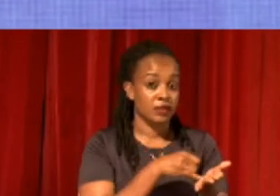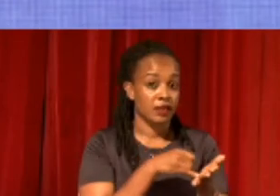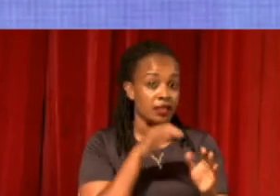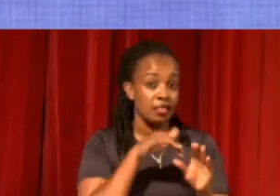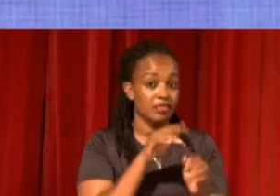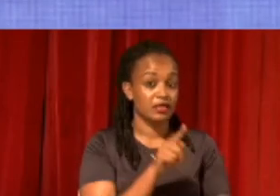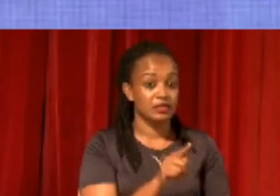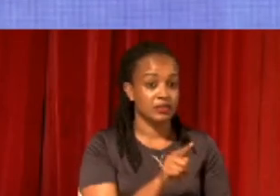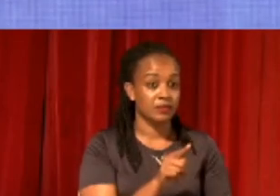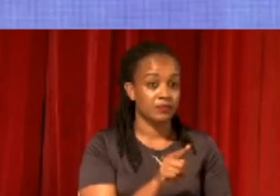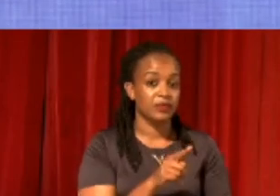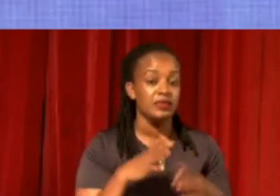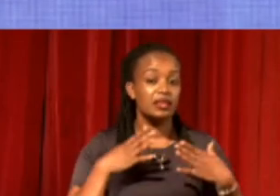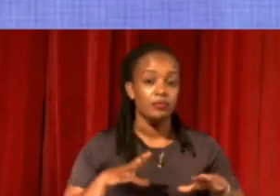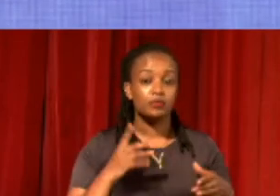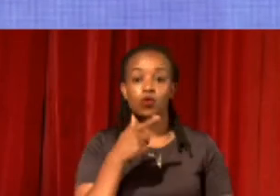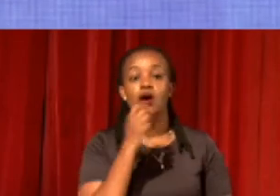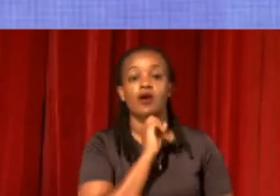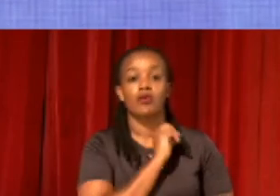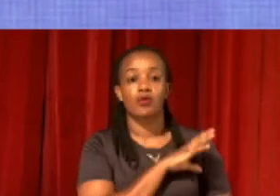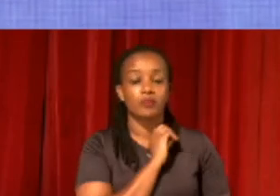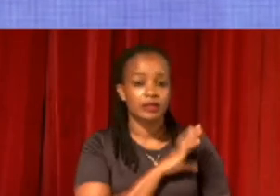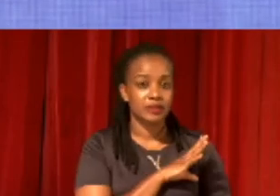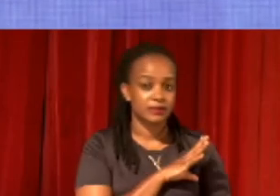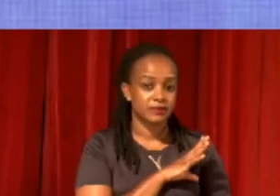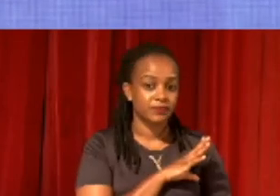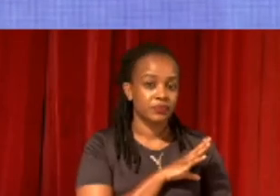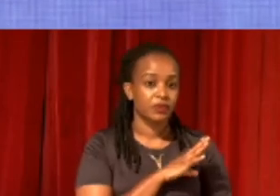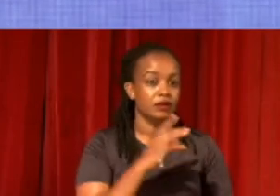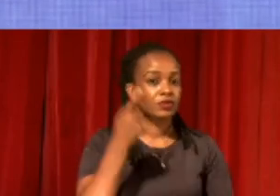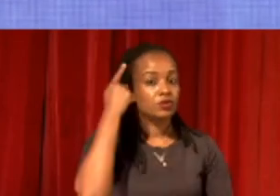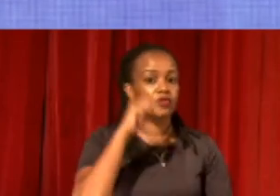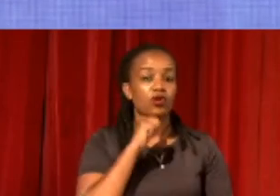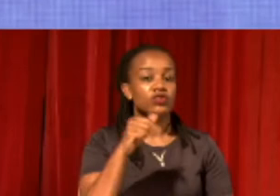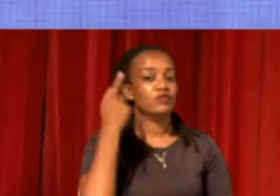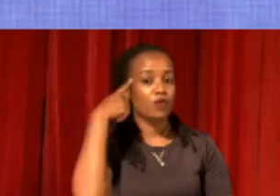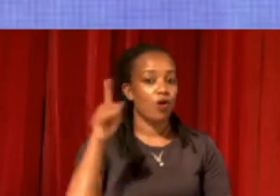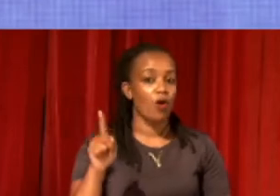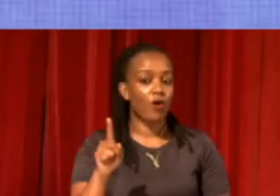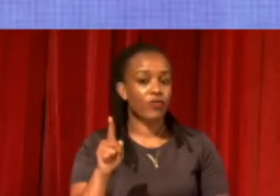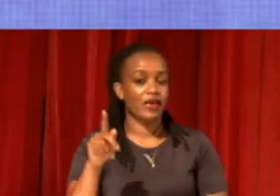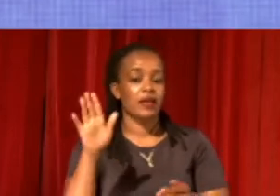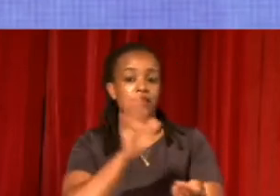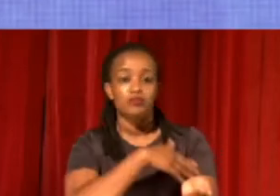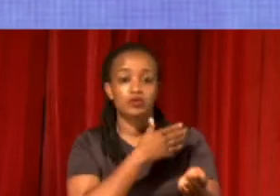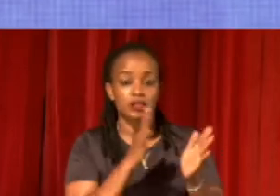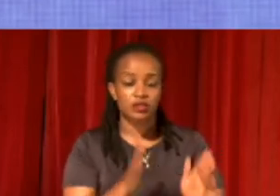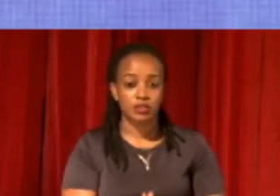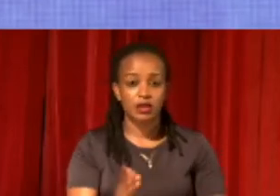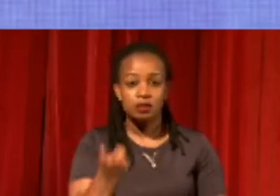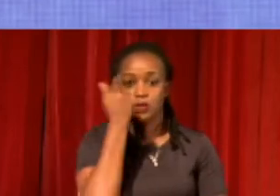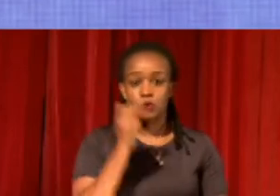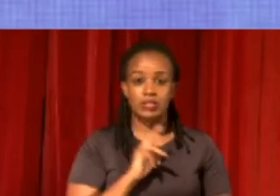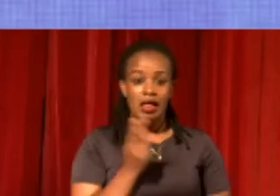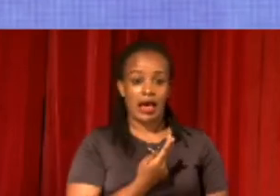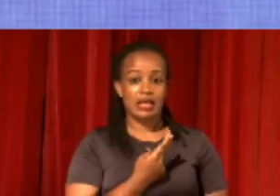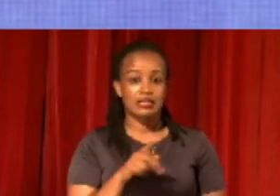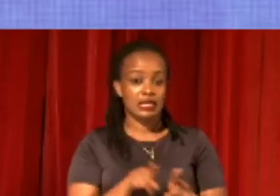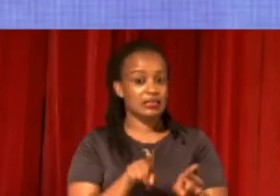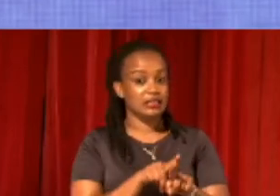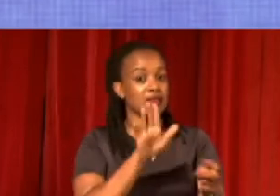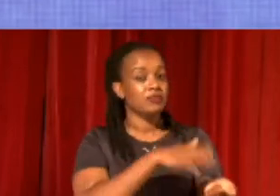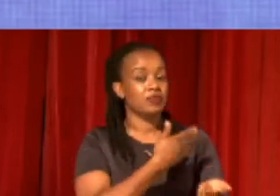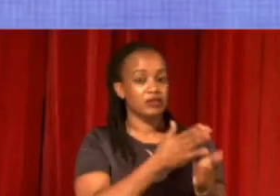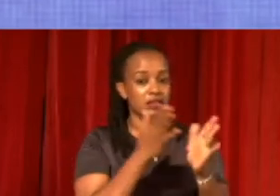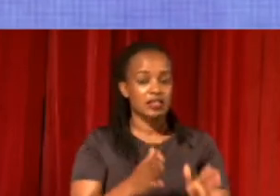They are the ones who are making noise. They are making noise not on behalf of artists, because us as artists and most of the artists that I